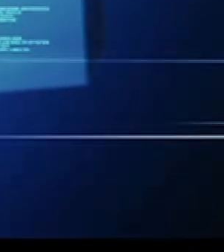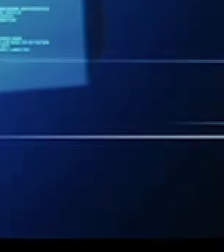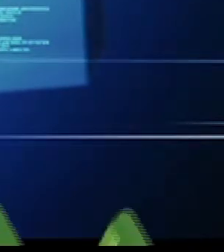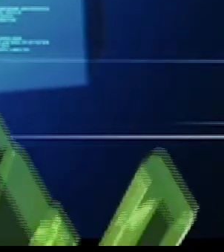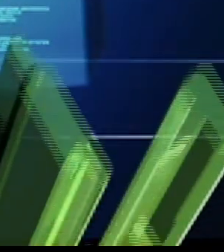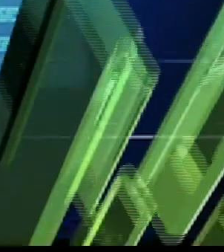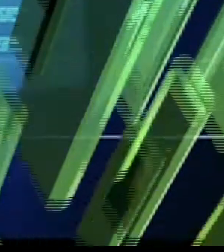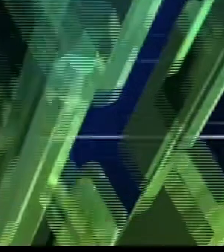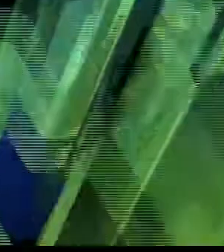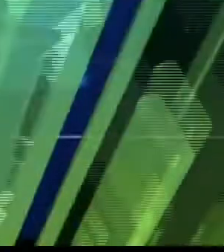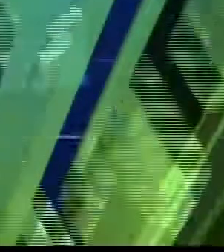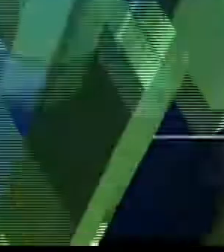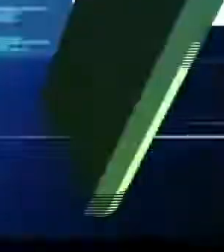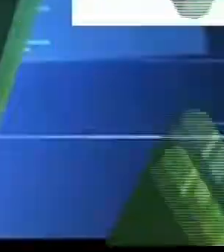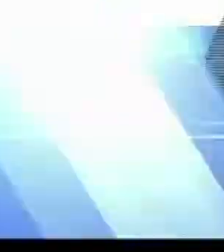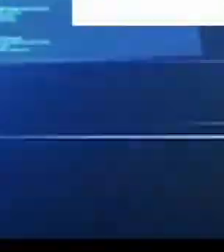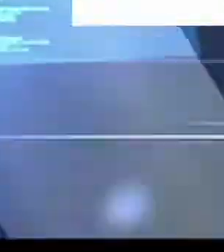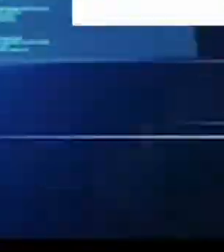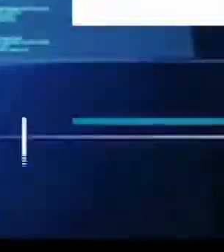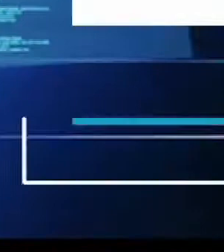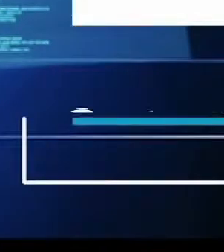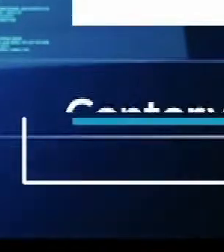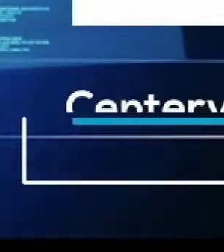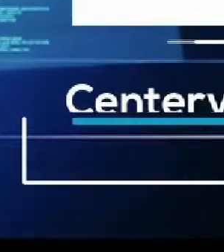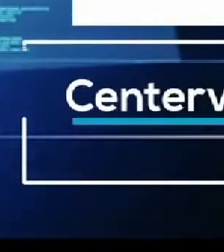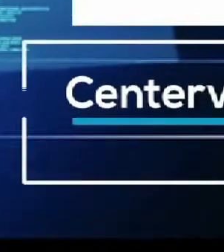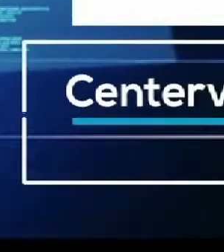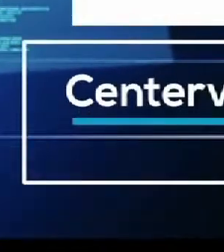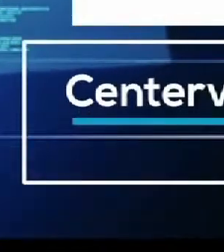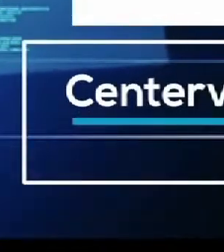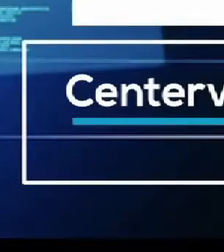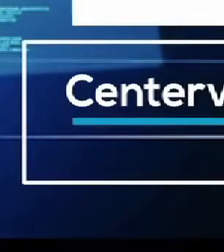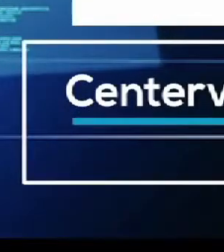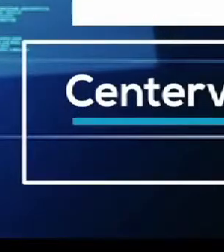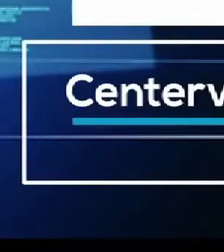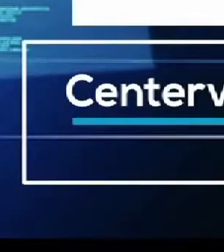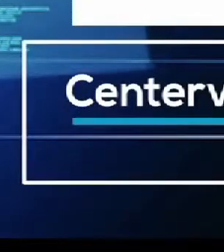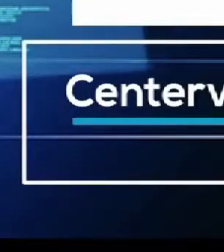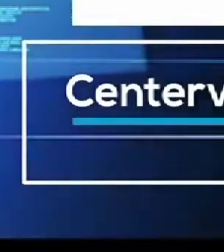This is ZNS Total Sports, brought to you by Fourth Terrace Diagnostic Center.